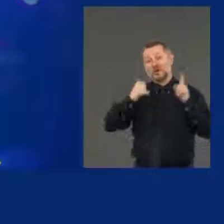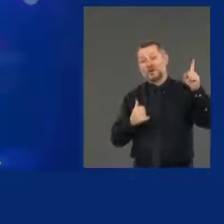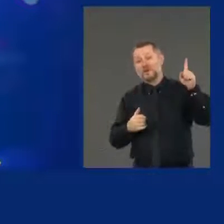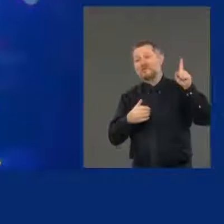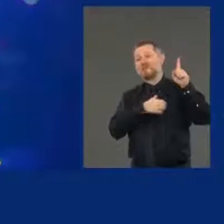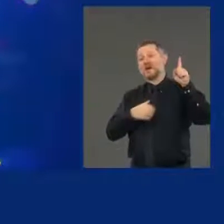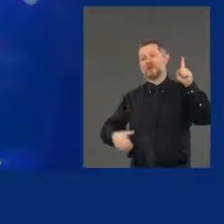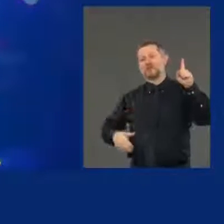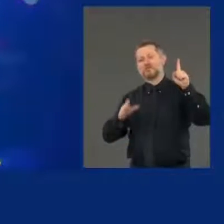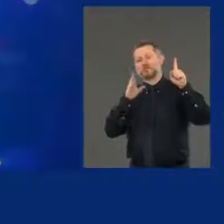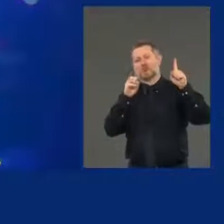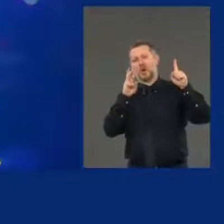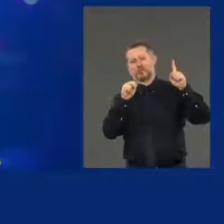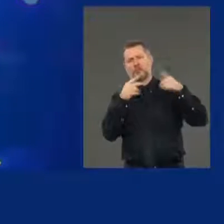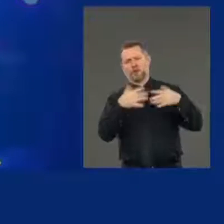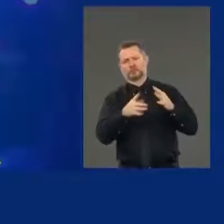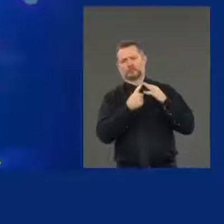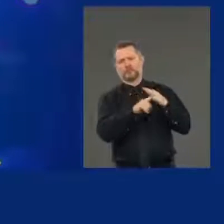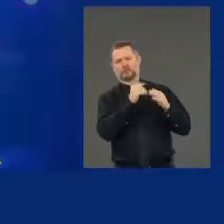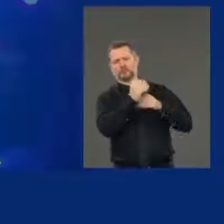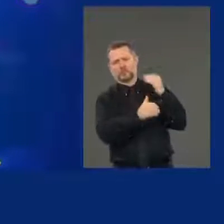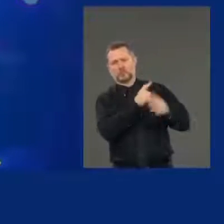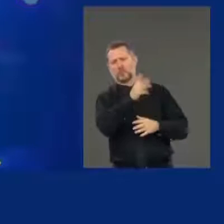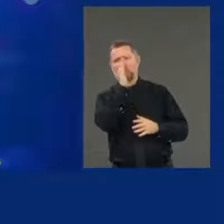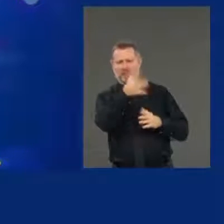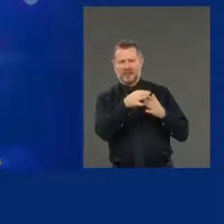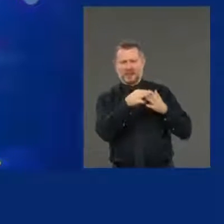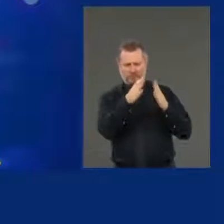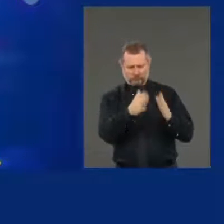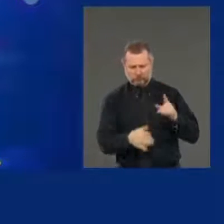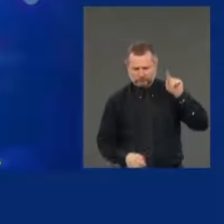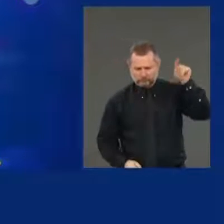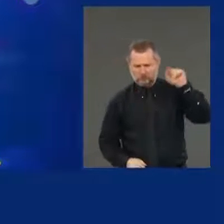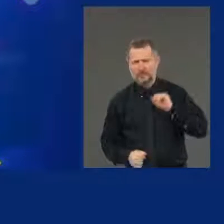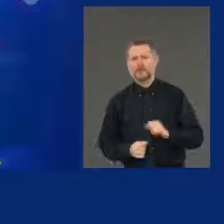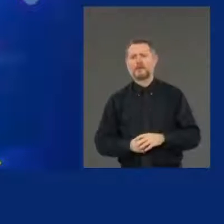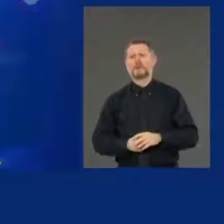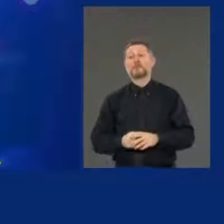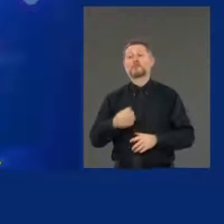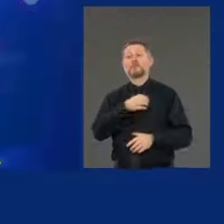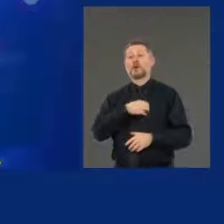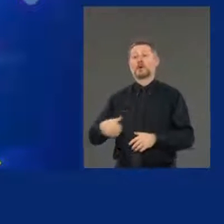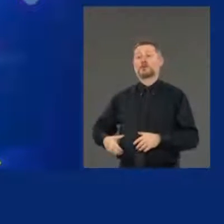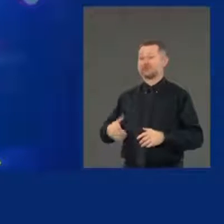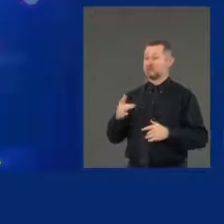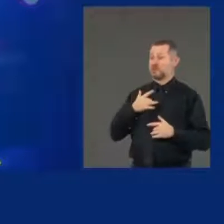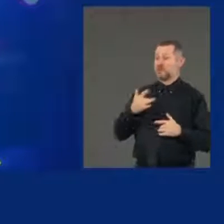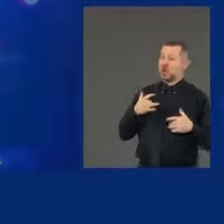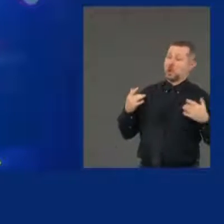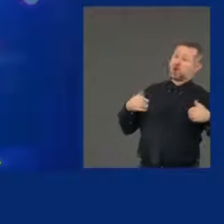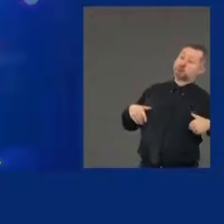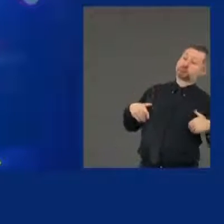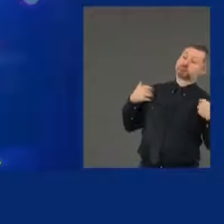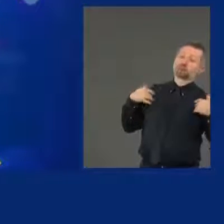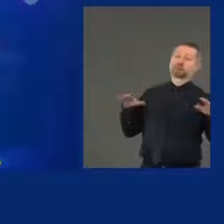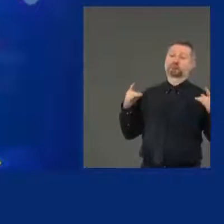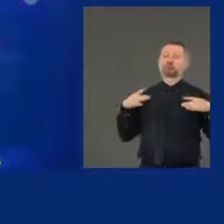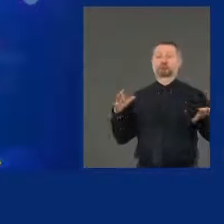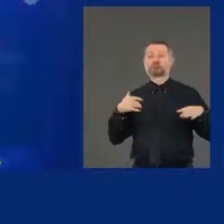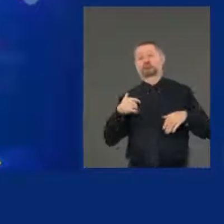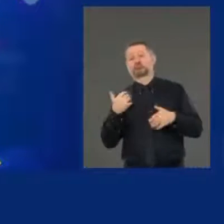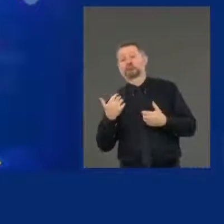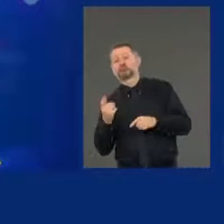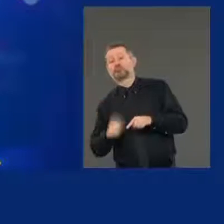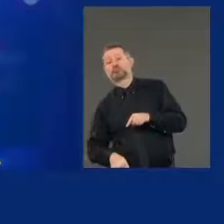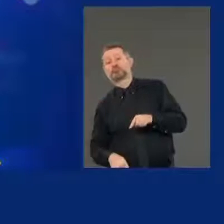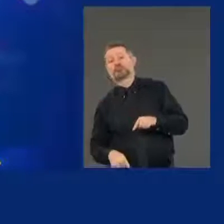started, will come to the table. He'll be a leader. If the mayor doesn't want to do it or can't do it, city